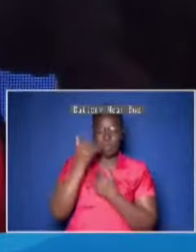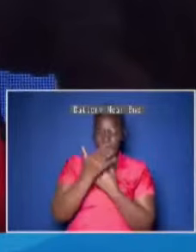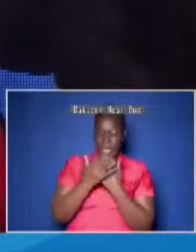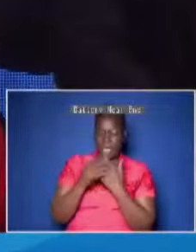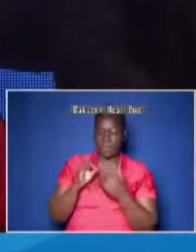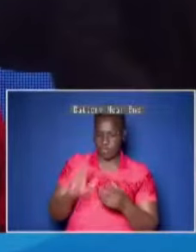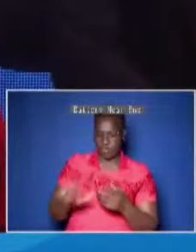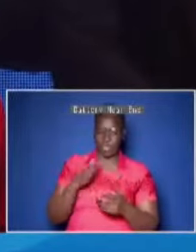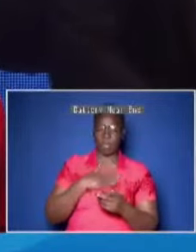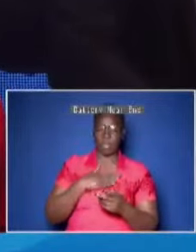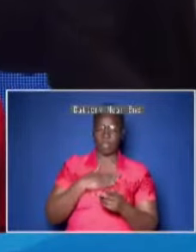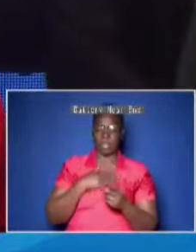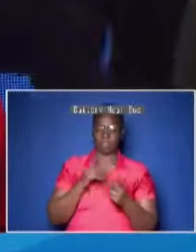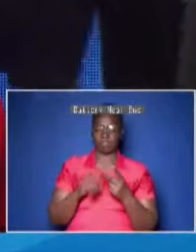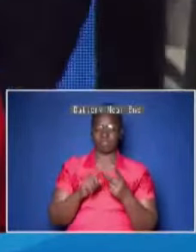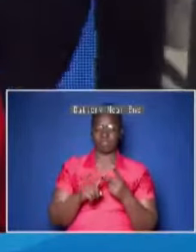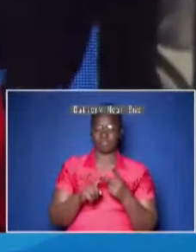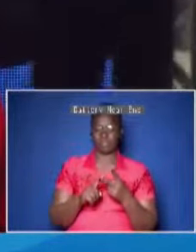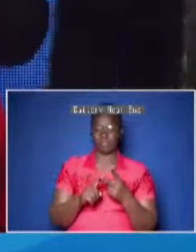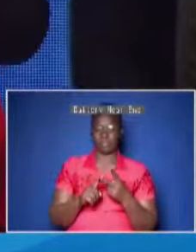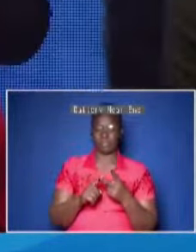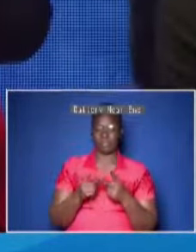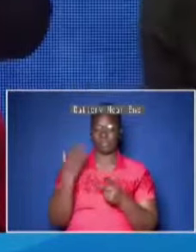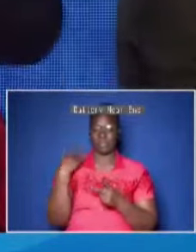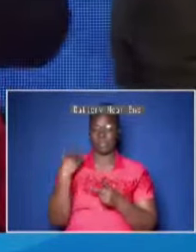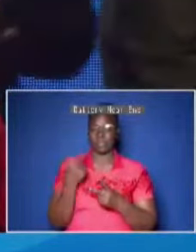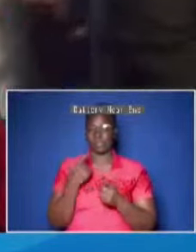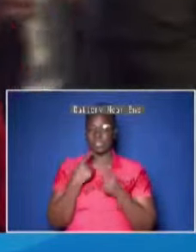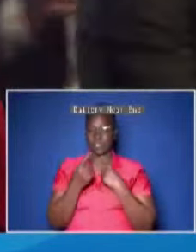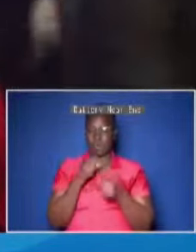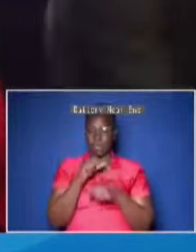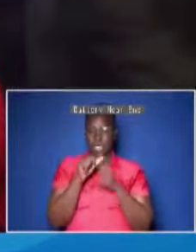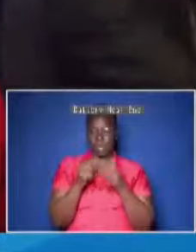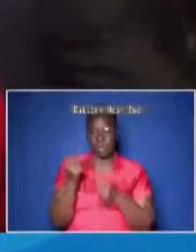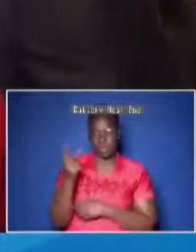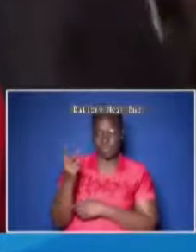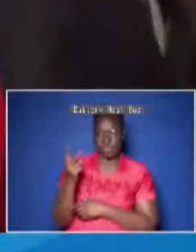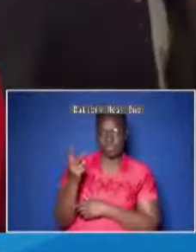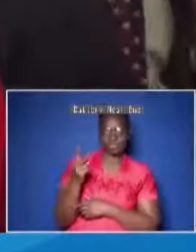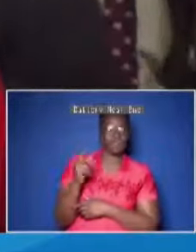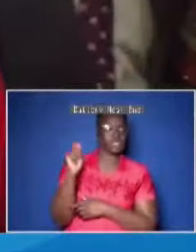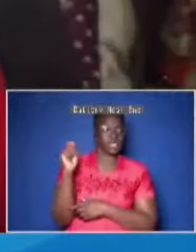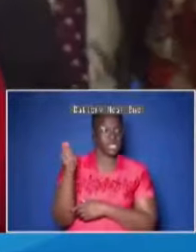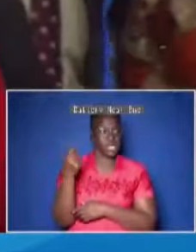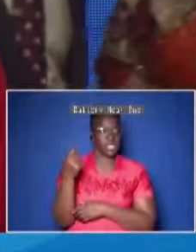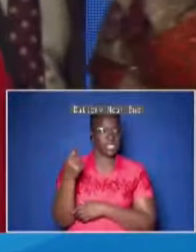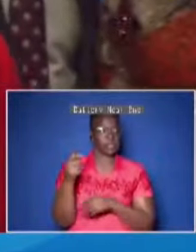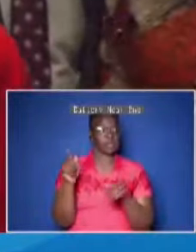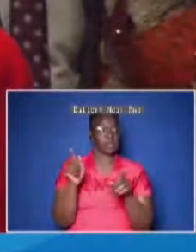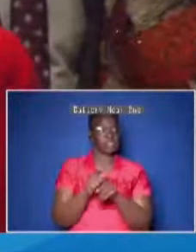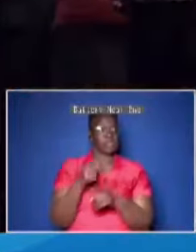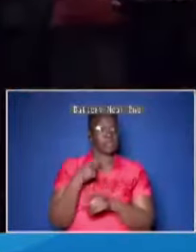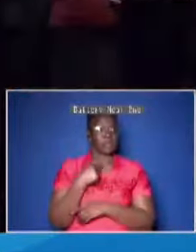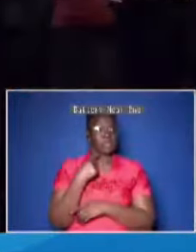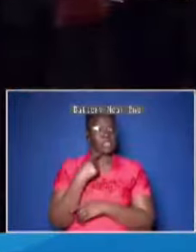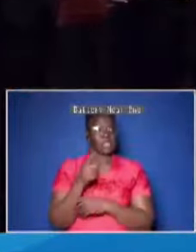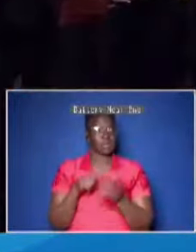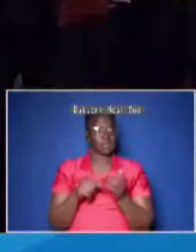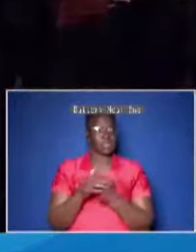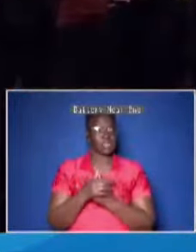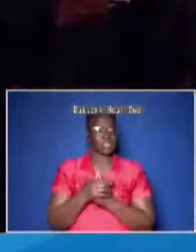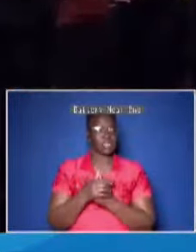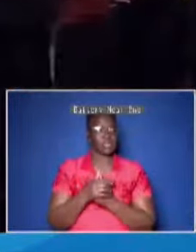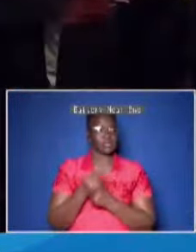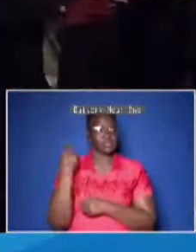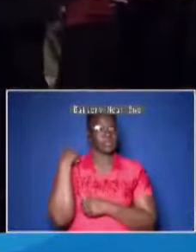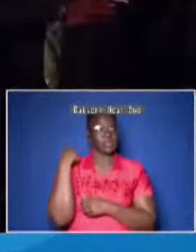daughter and I told them I'm going to talk about them in Kenya and I did last night how many you